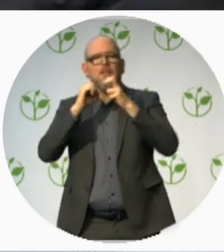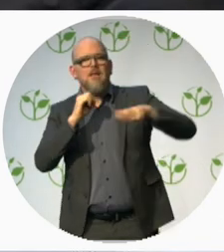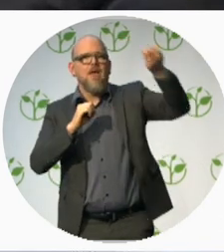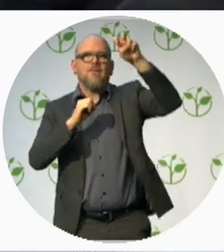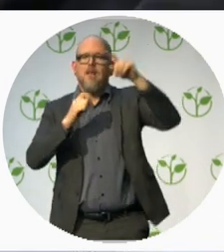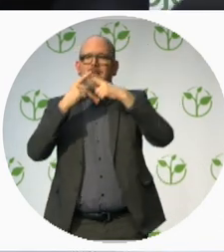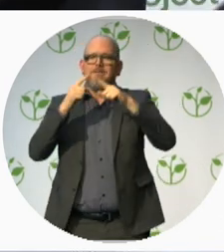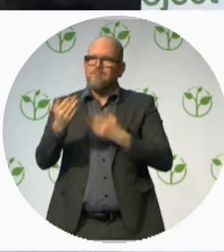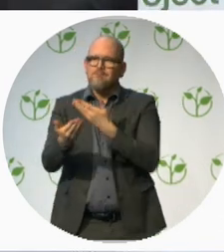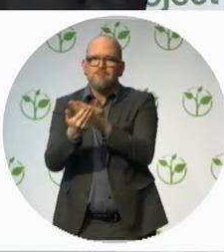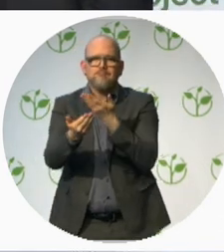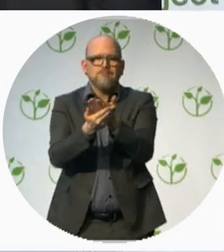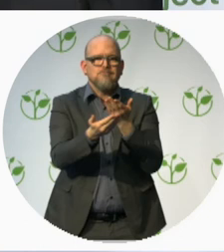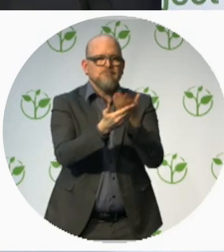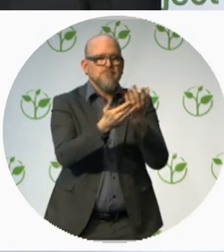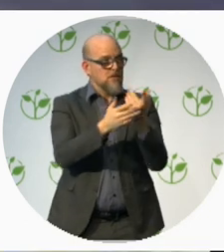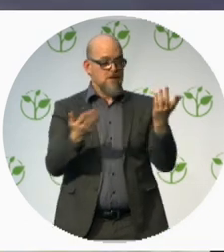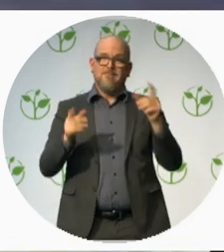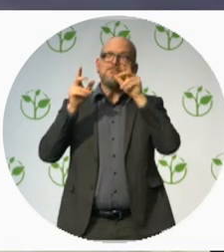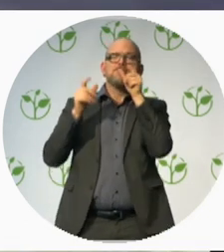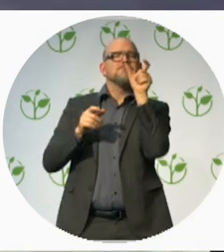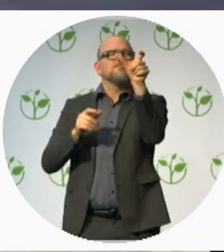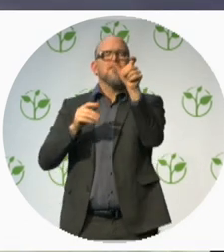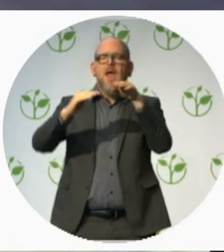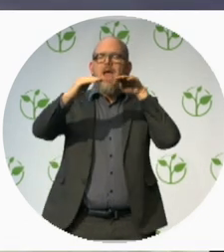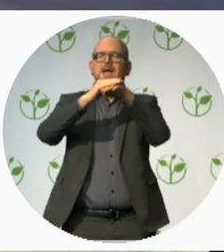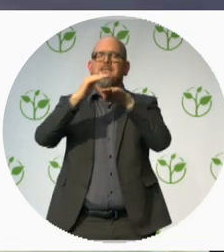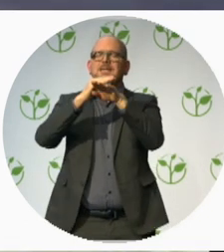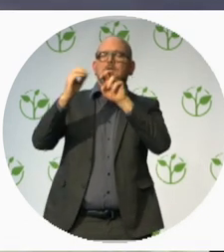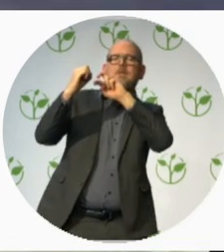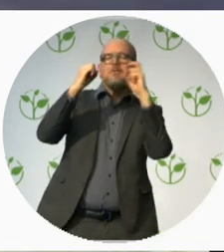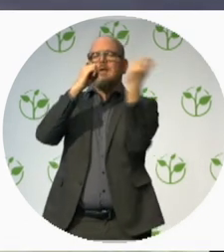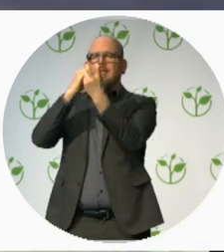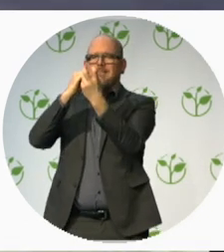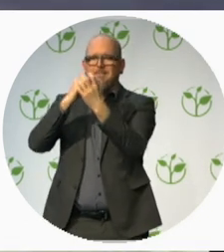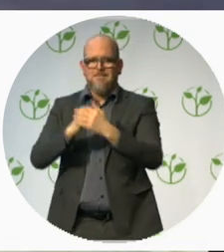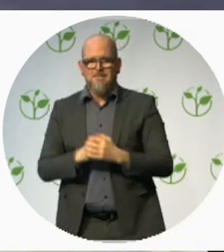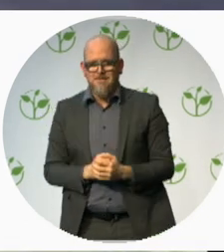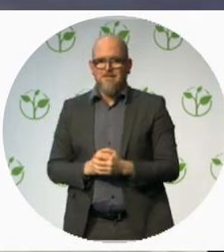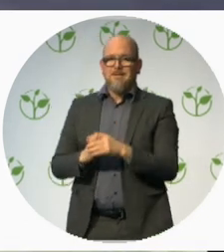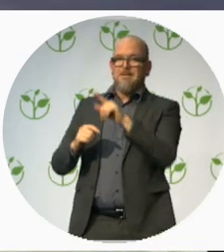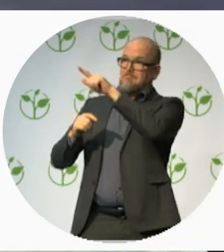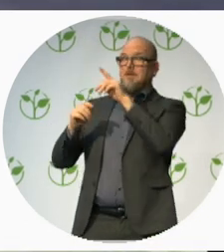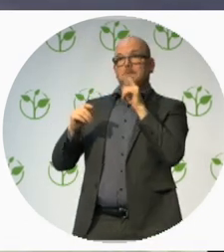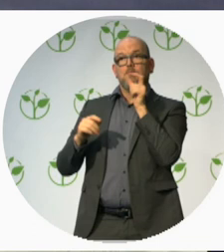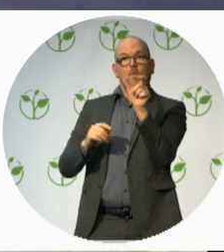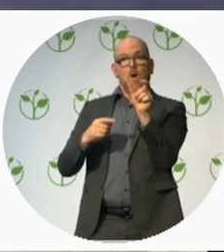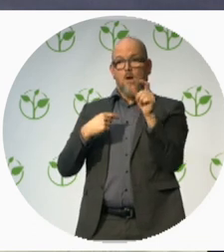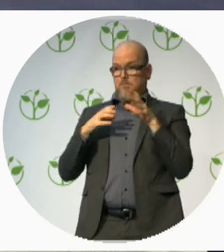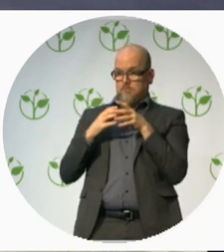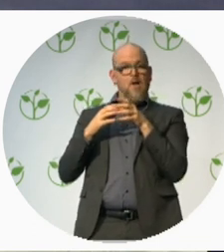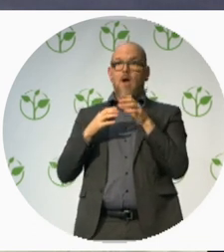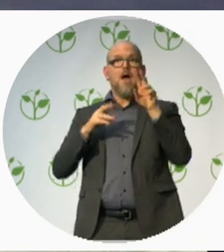tourism. A technical committee is drafting the standard within the framework of the International Standards Authority.